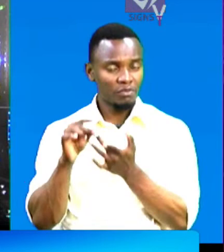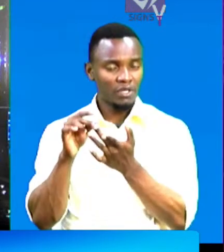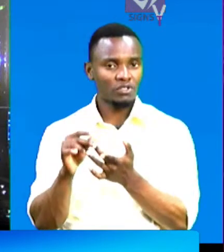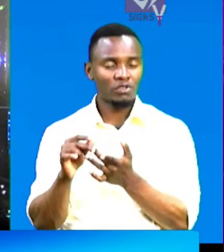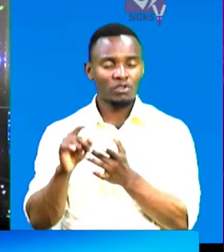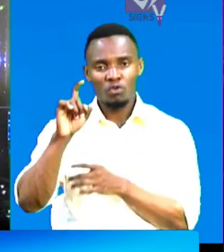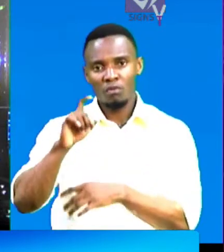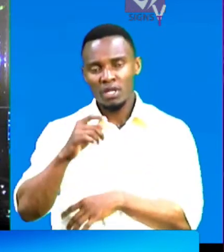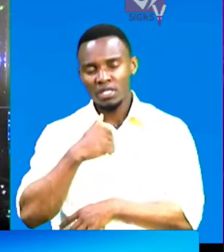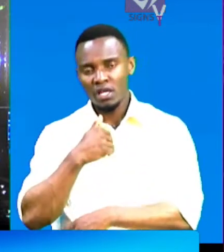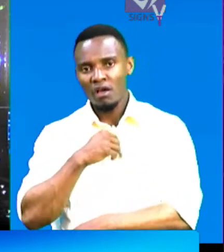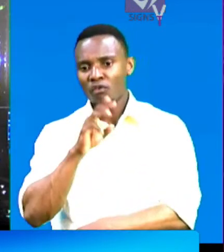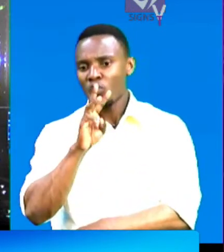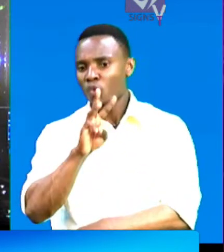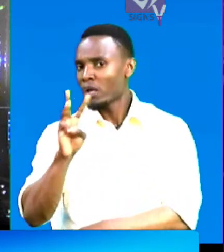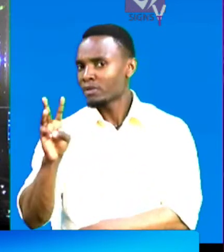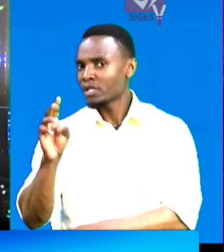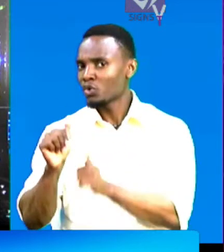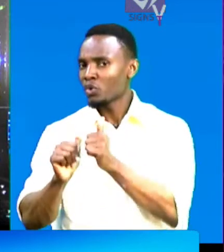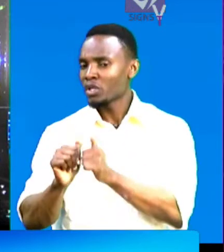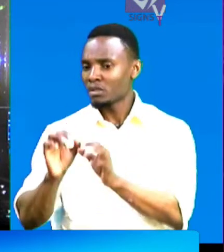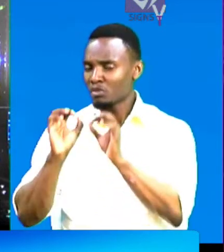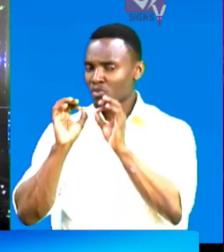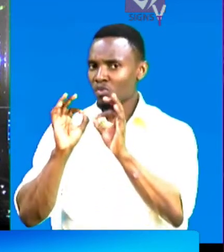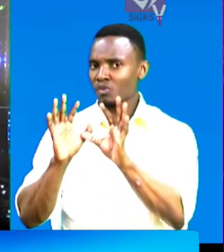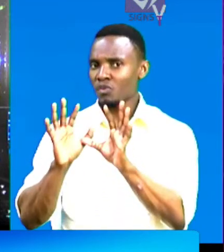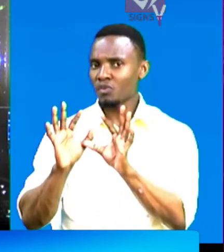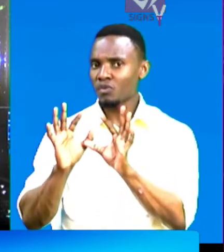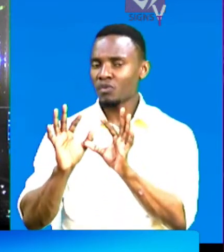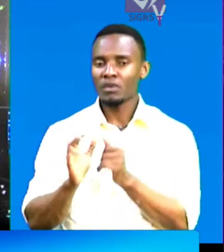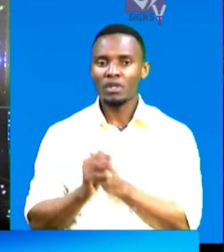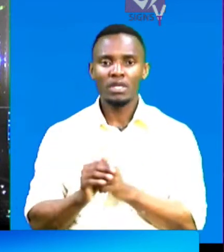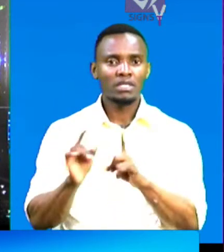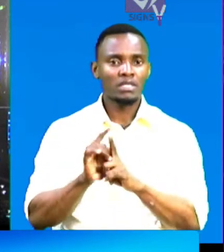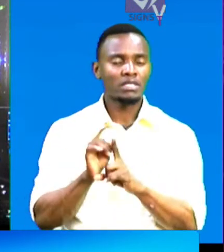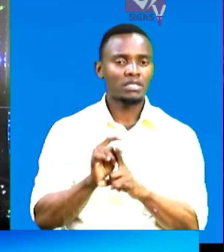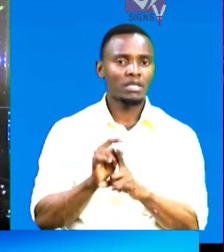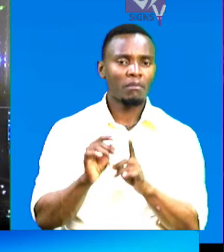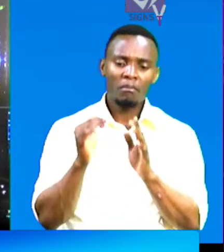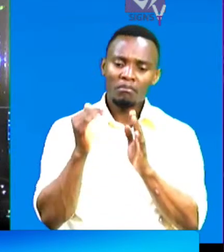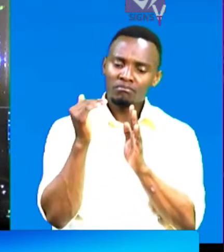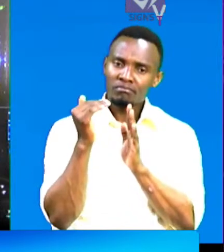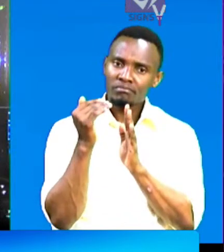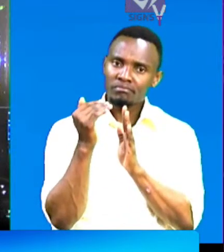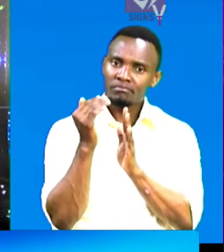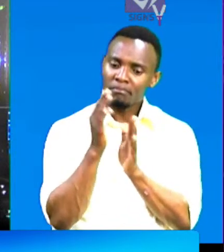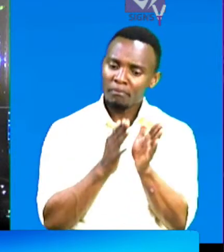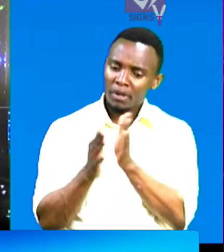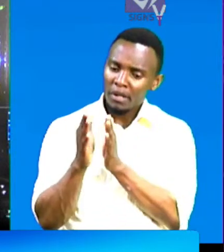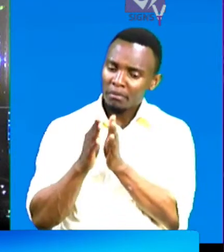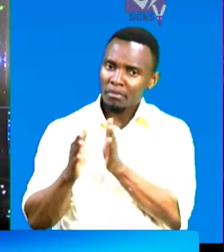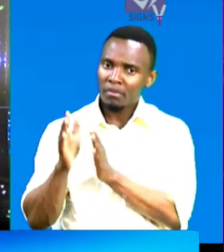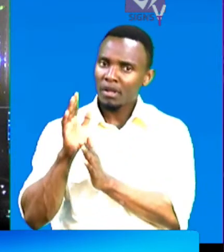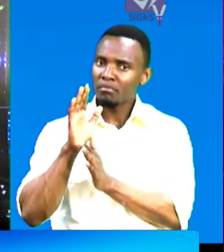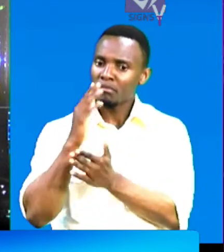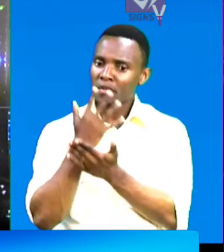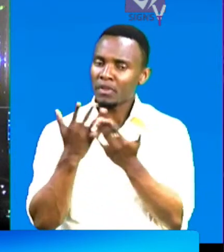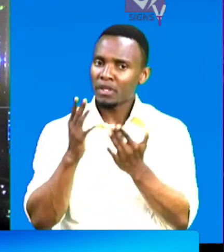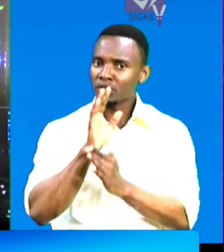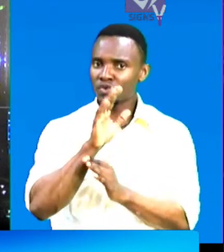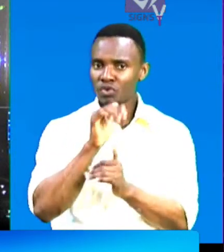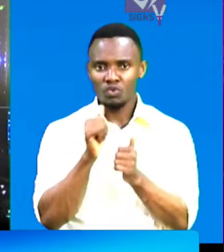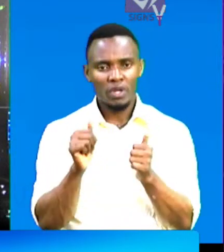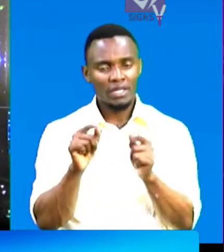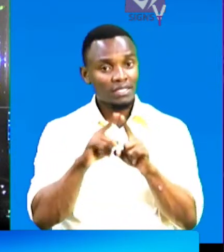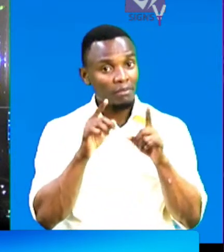high quality website. Put your things in order. Organize your products. If there are photos